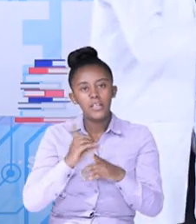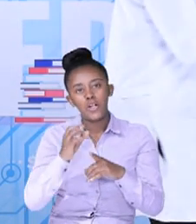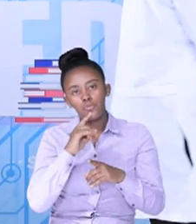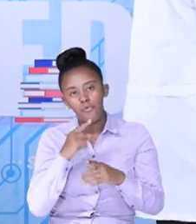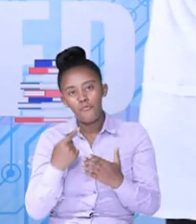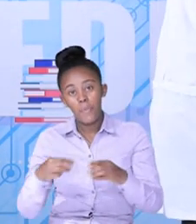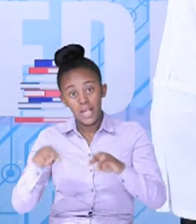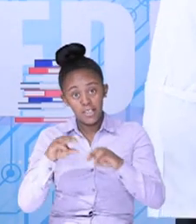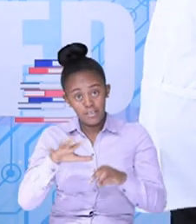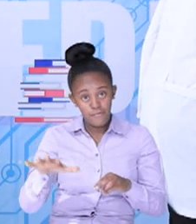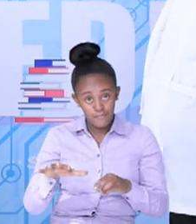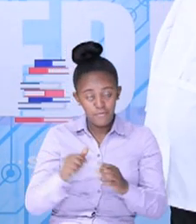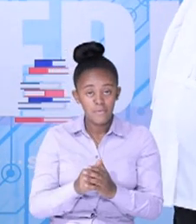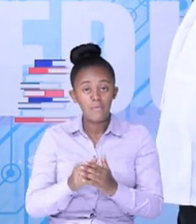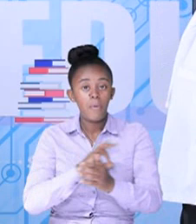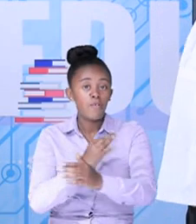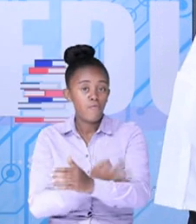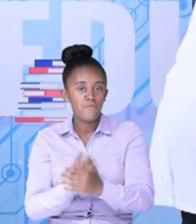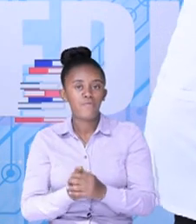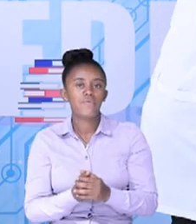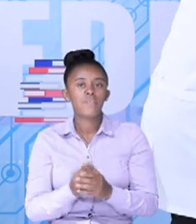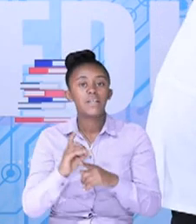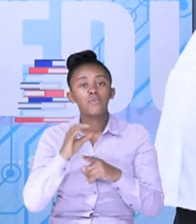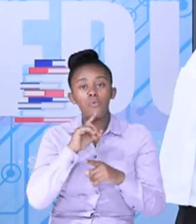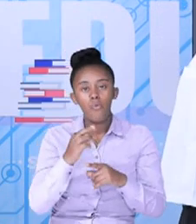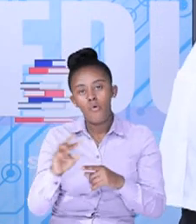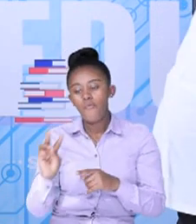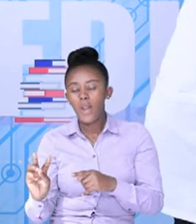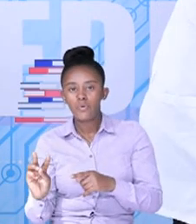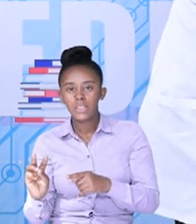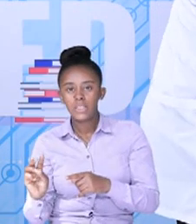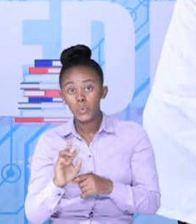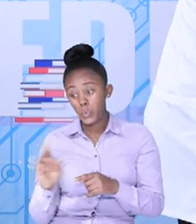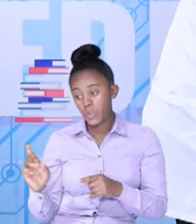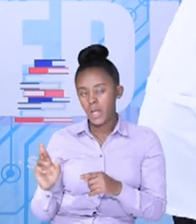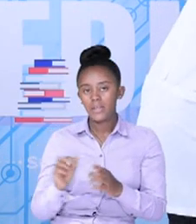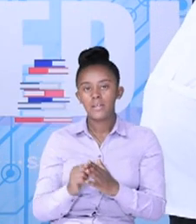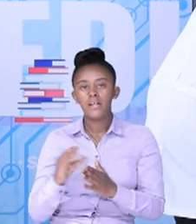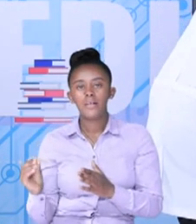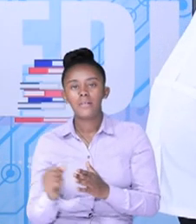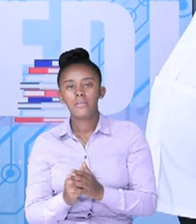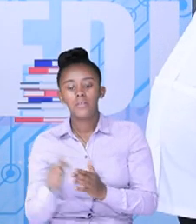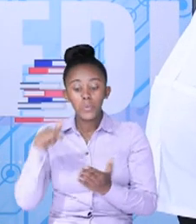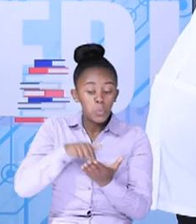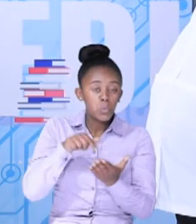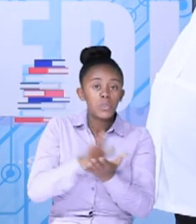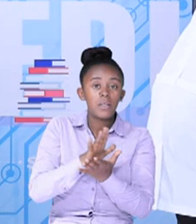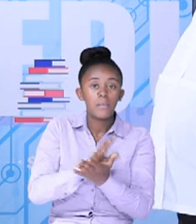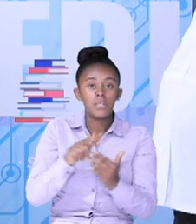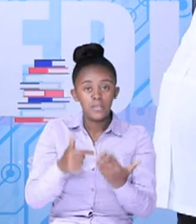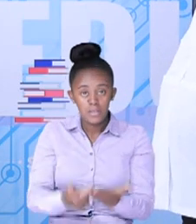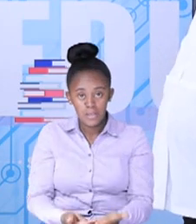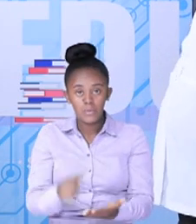field, the magnetic force. The direction of the speed or the velocity is to the right, and the magnetic field is into the page.